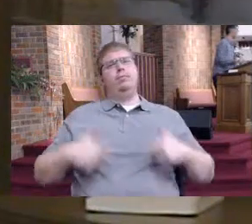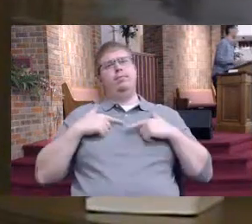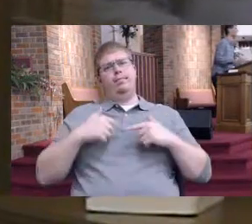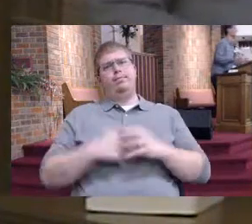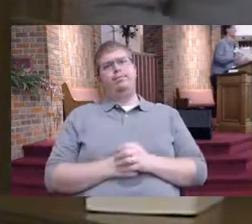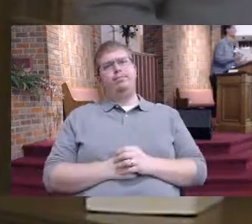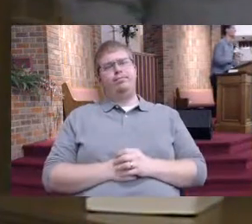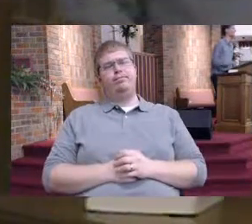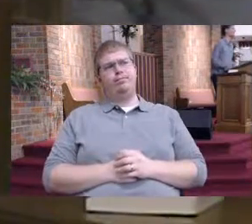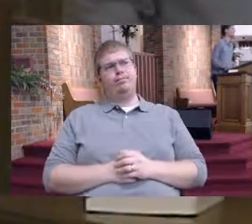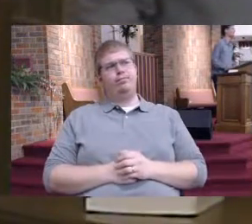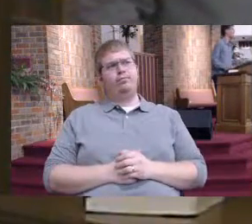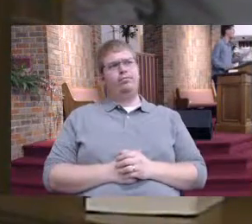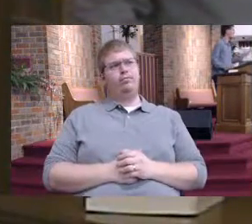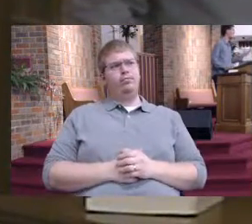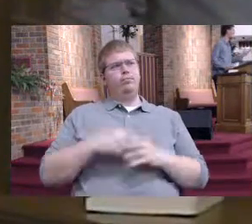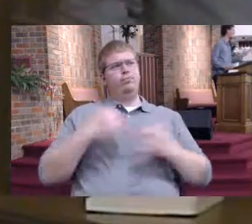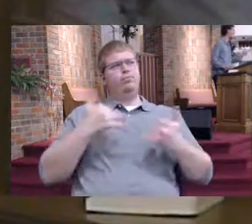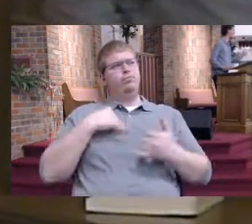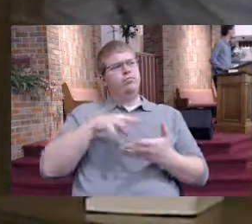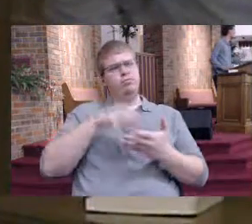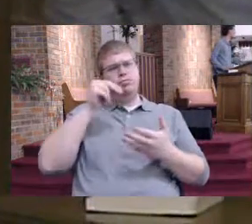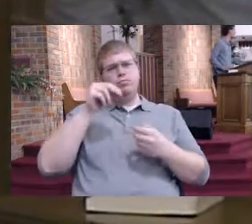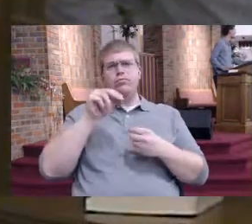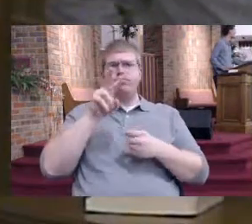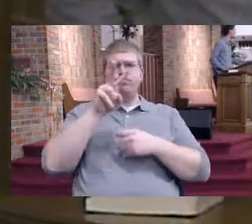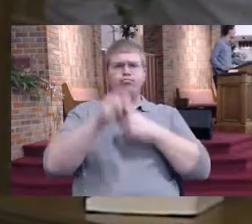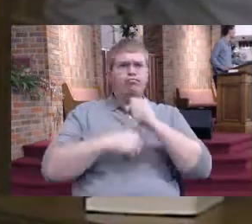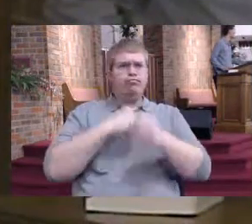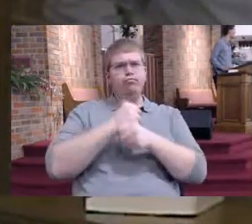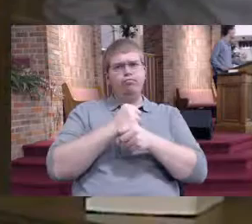And what I have found in these 2 years is that true life